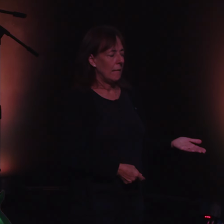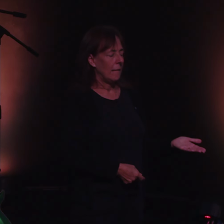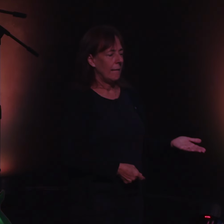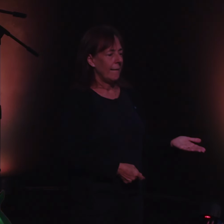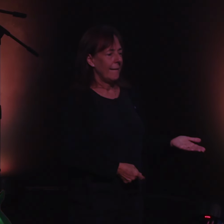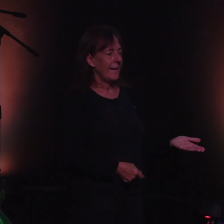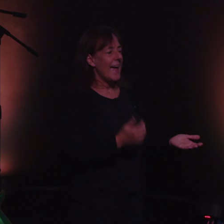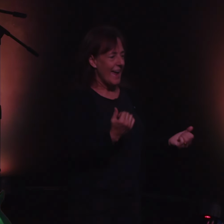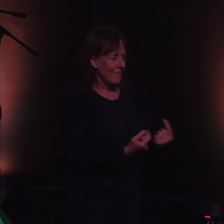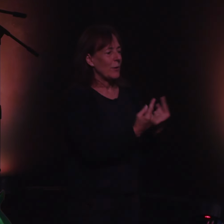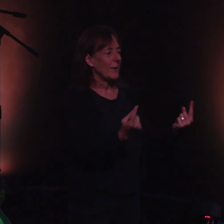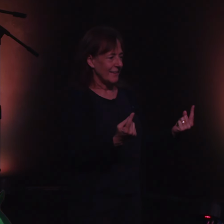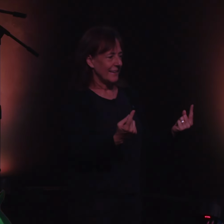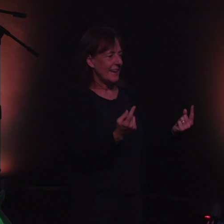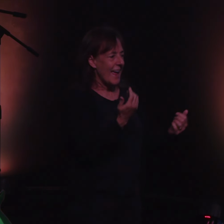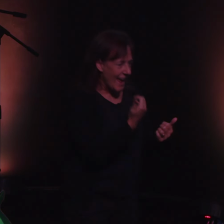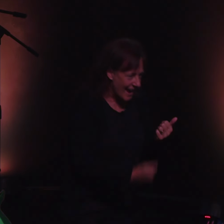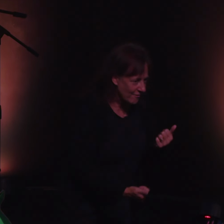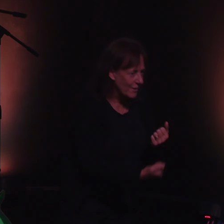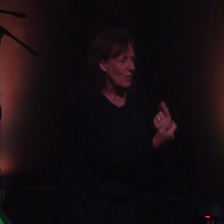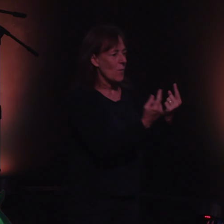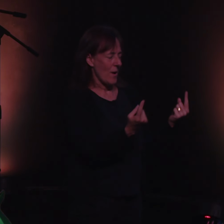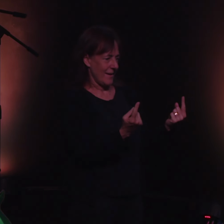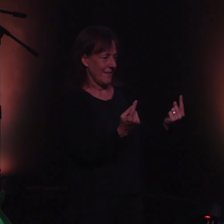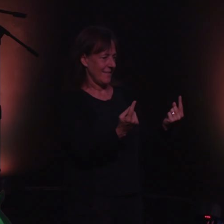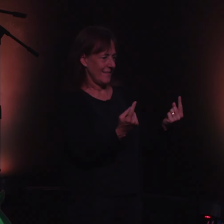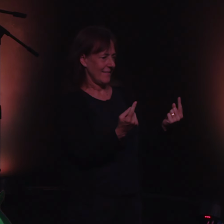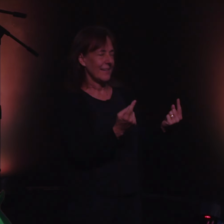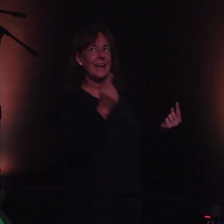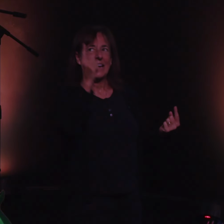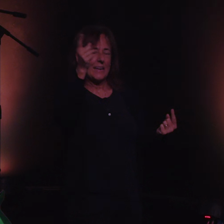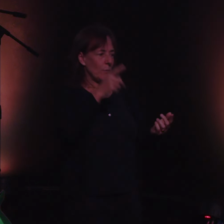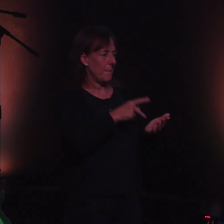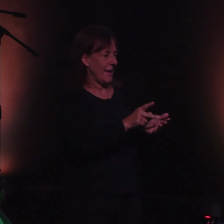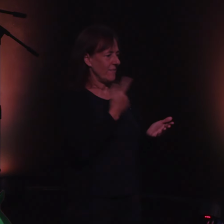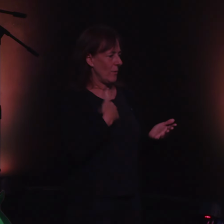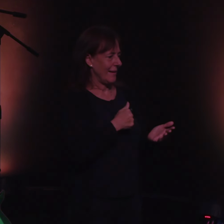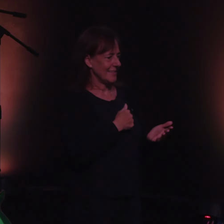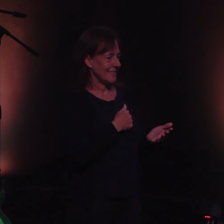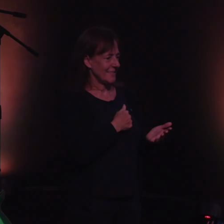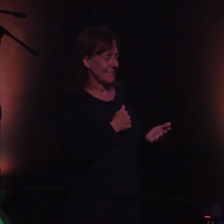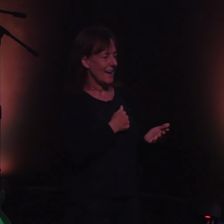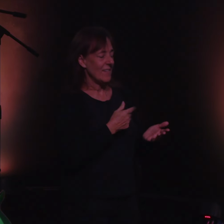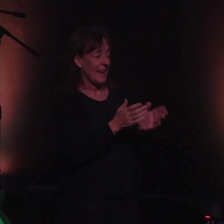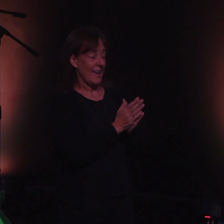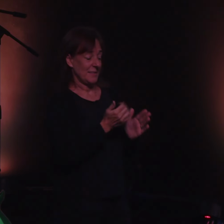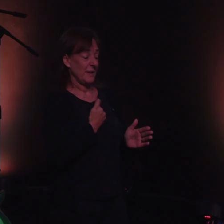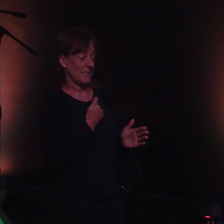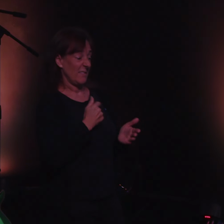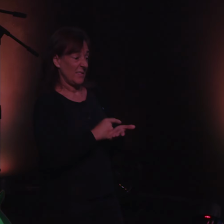Every one of them. Every one of them. I will pay you for that. Let me ask you a tough question that I've had to ask myself this